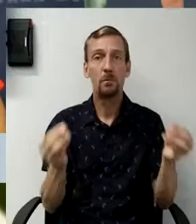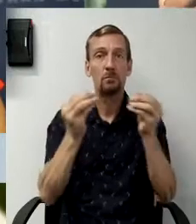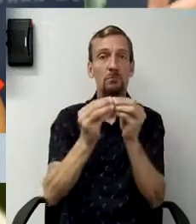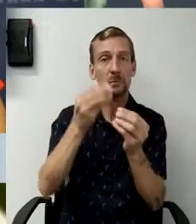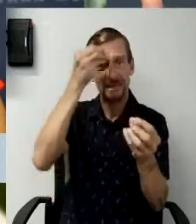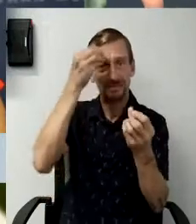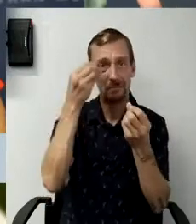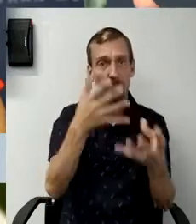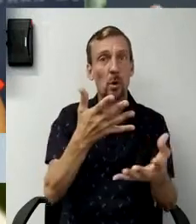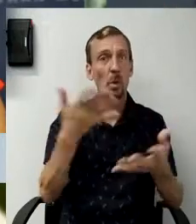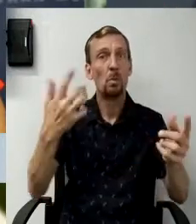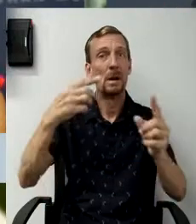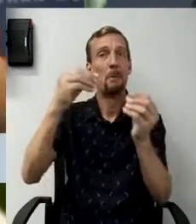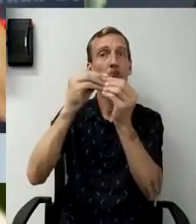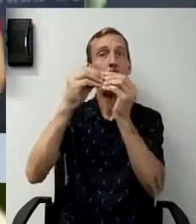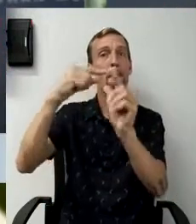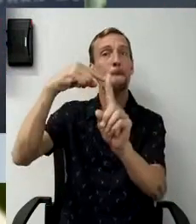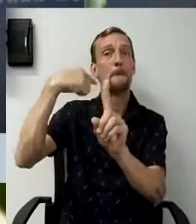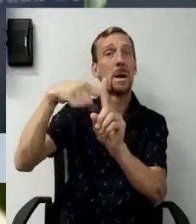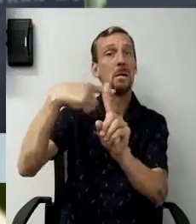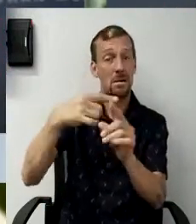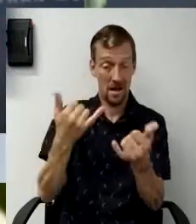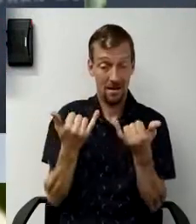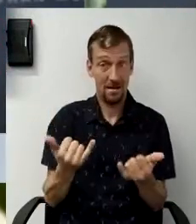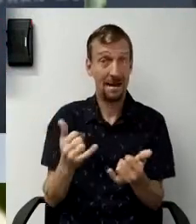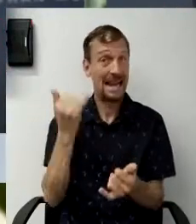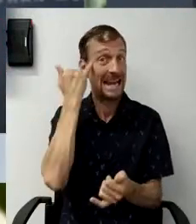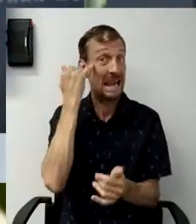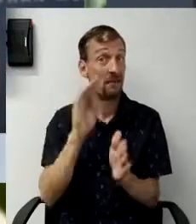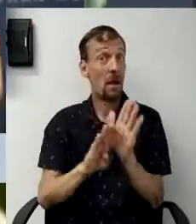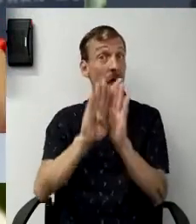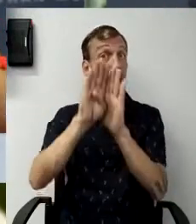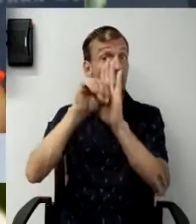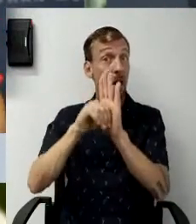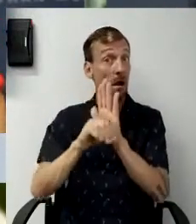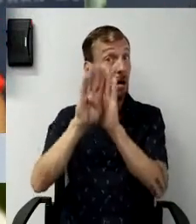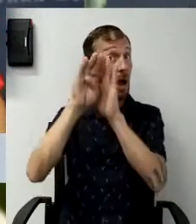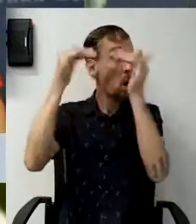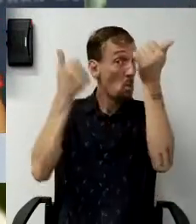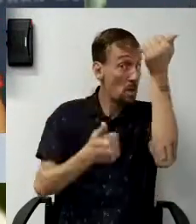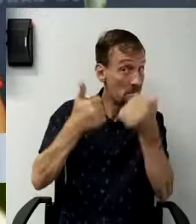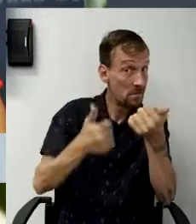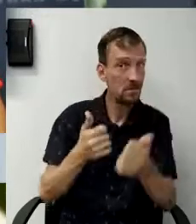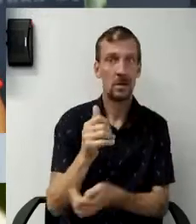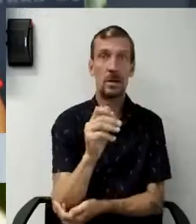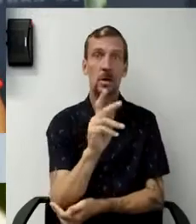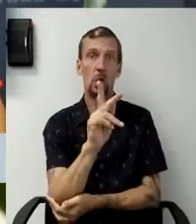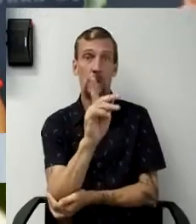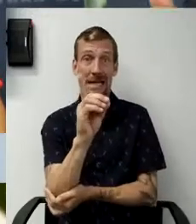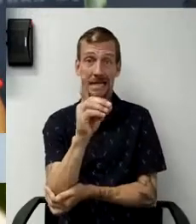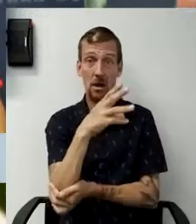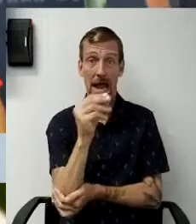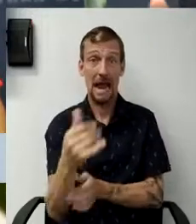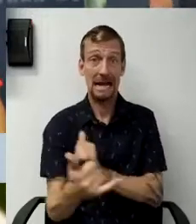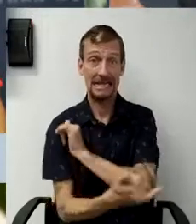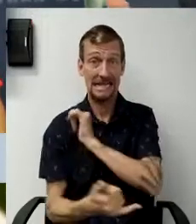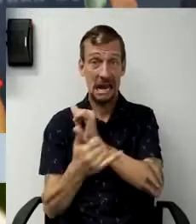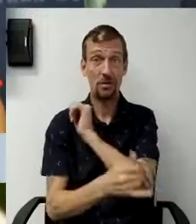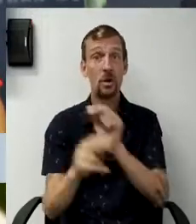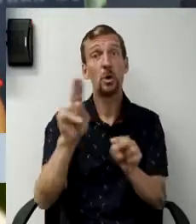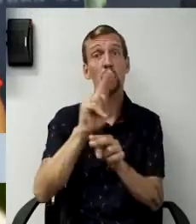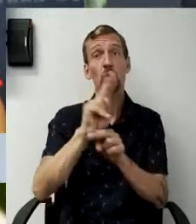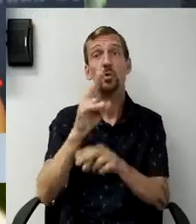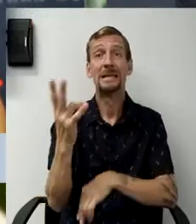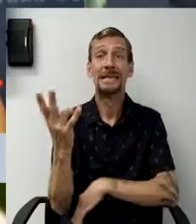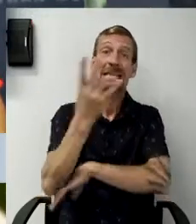to know what's the current positivity rate, whether it's going up or down. And so both the county and Quia Delta are using kind of a rolling 7 days,